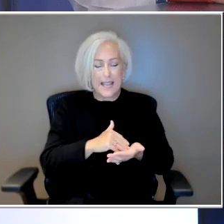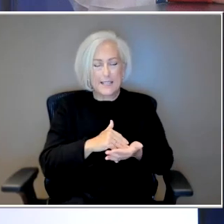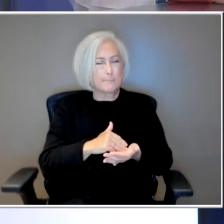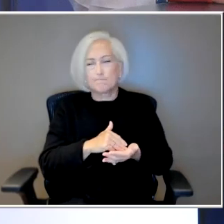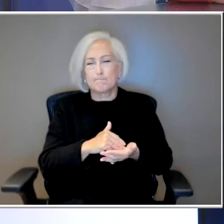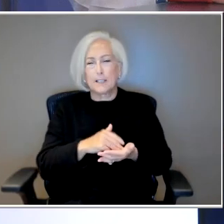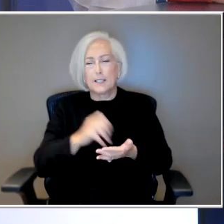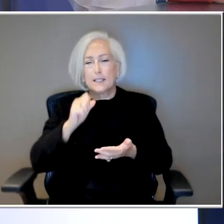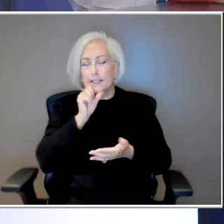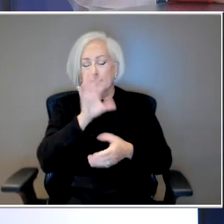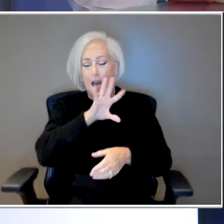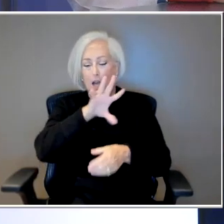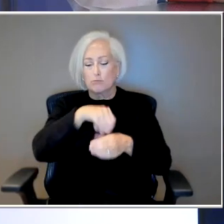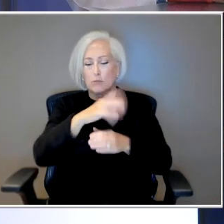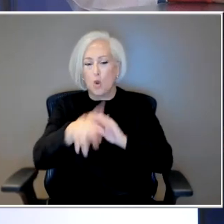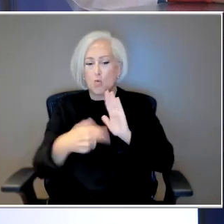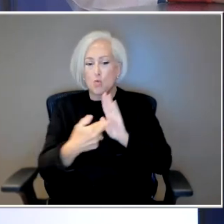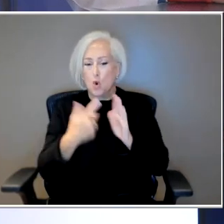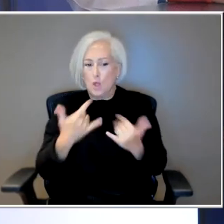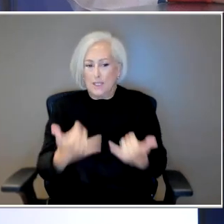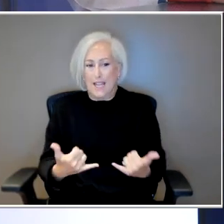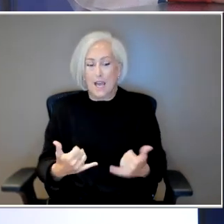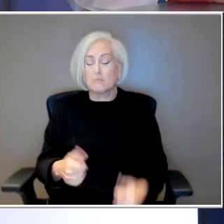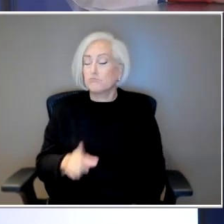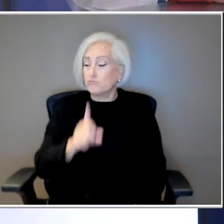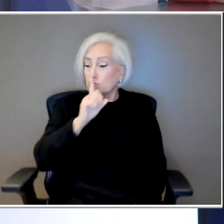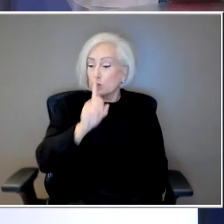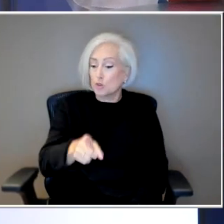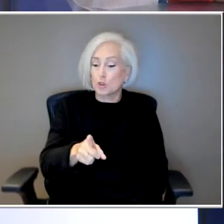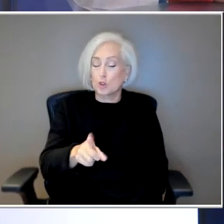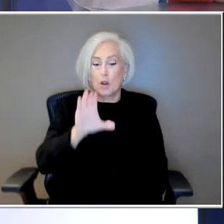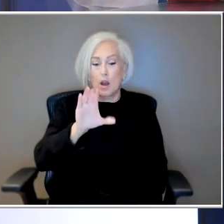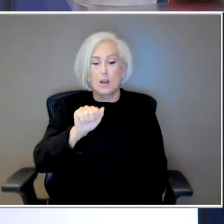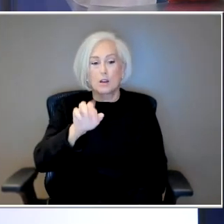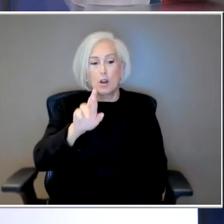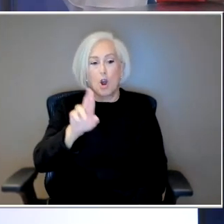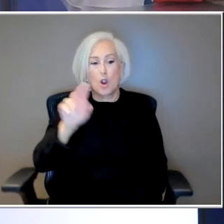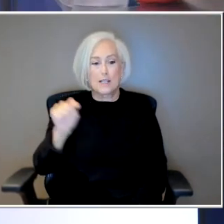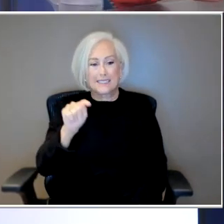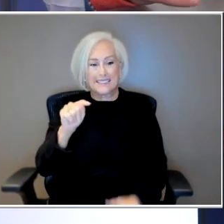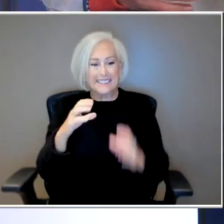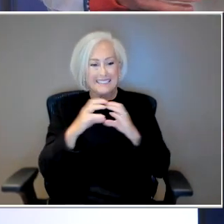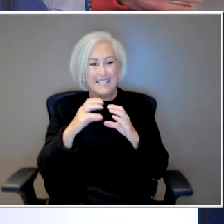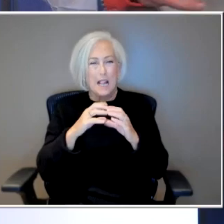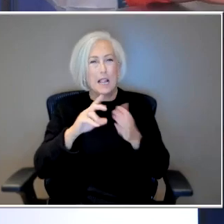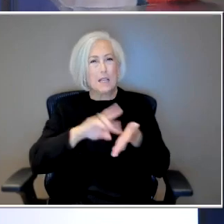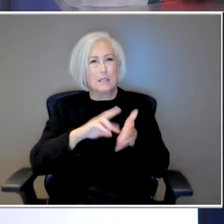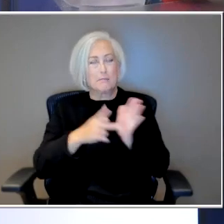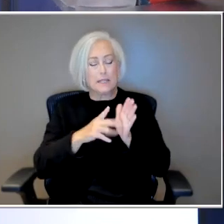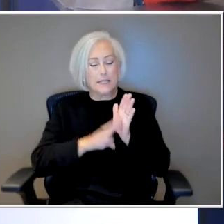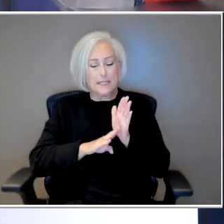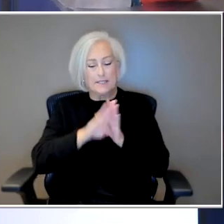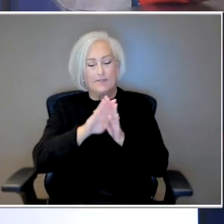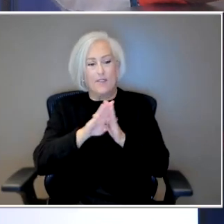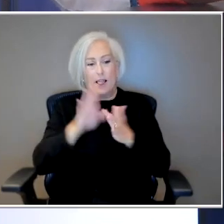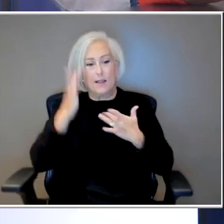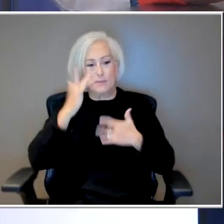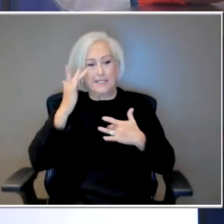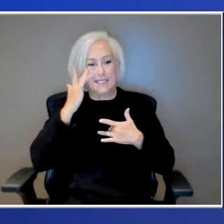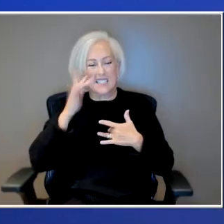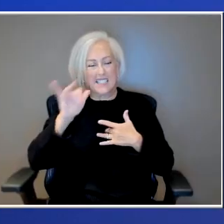true. I think, for CAR T, and this is what you're alluding to, is developing the disease. These are more longer term disease. We know